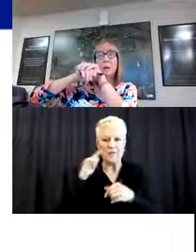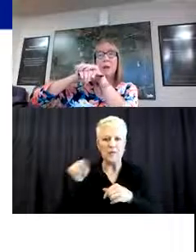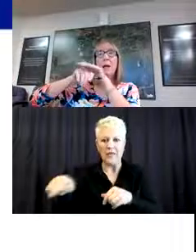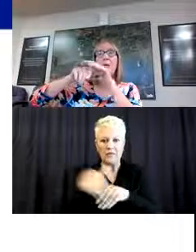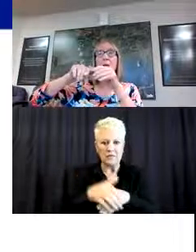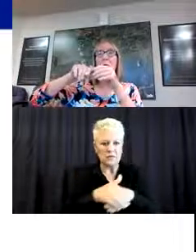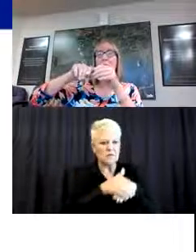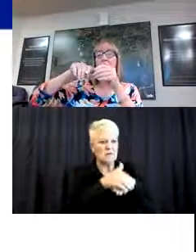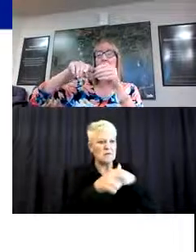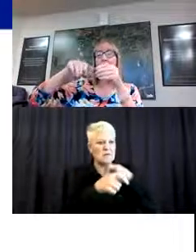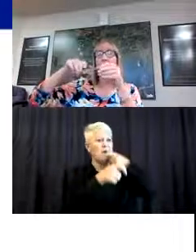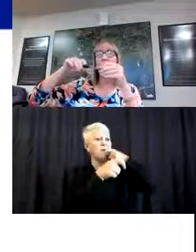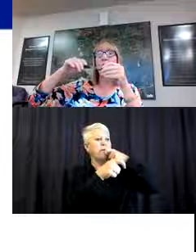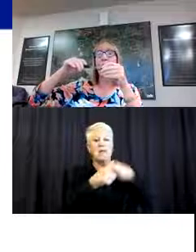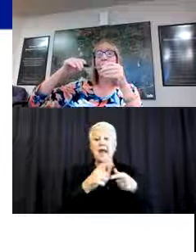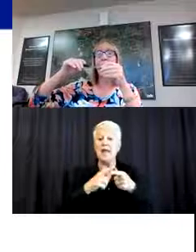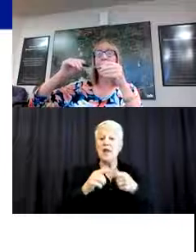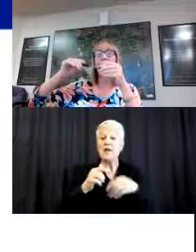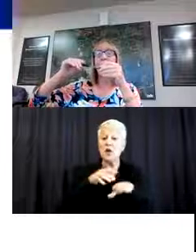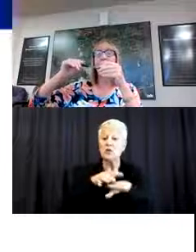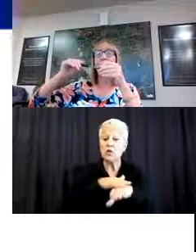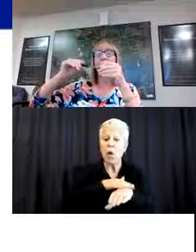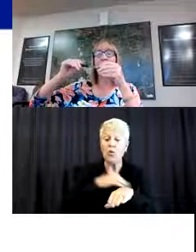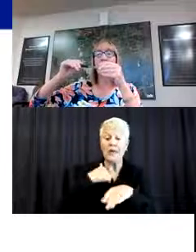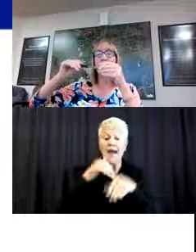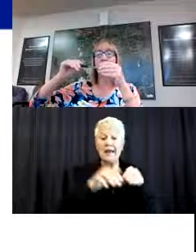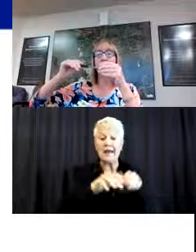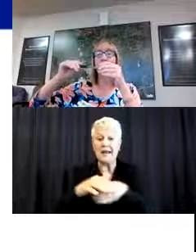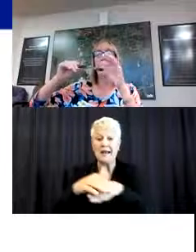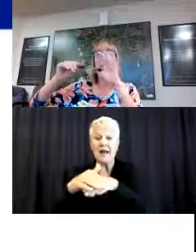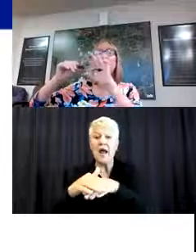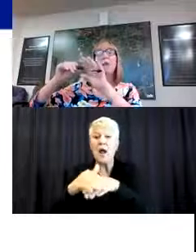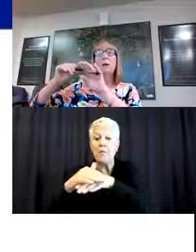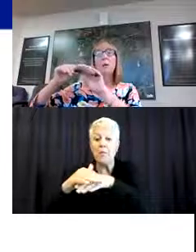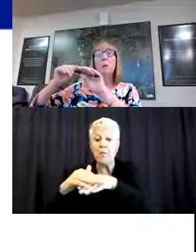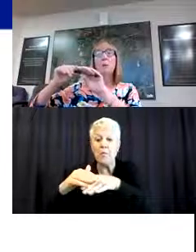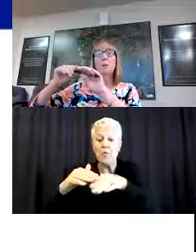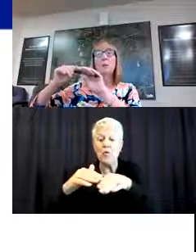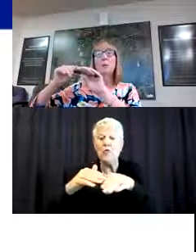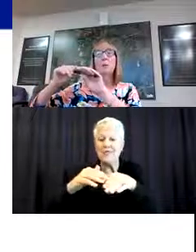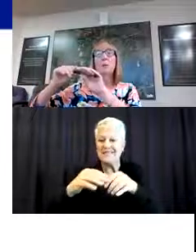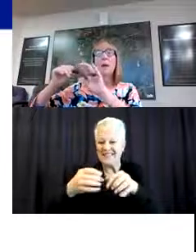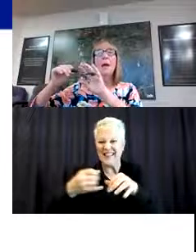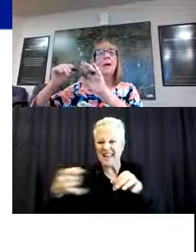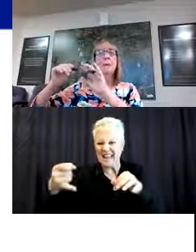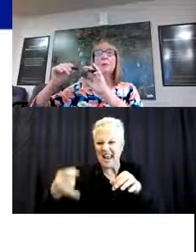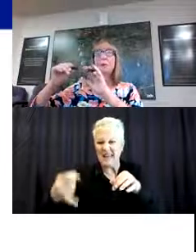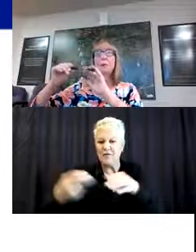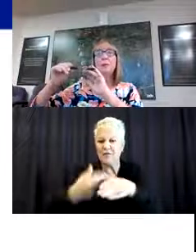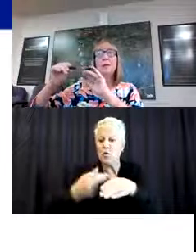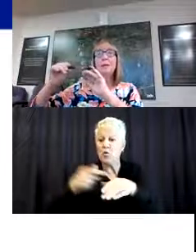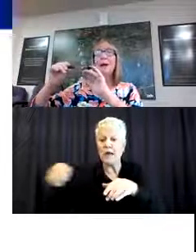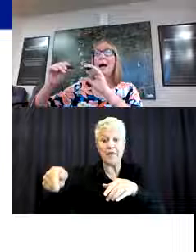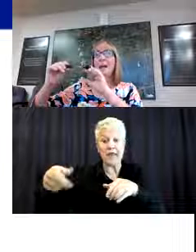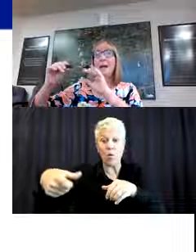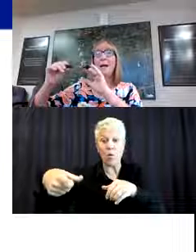up. Then gradually I can move my hand to the end of the spoon. The child can hold onto the spoon, and I would